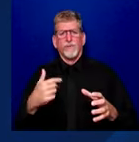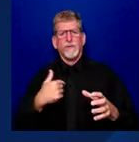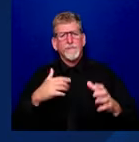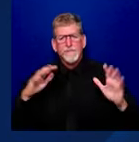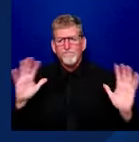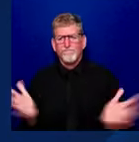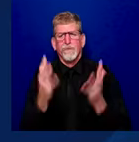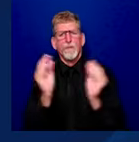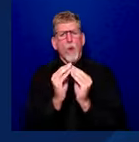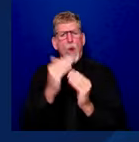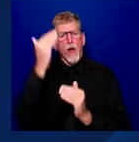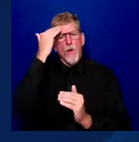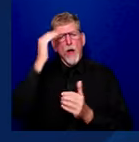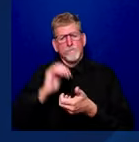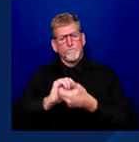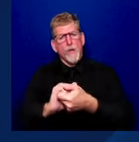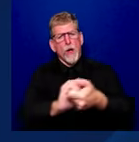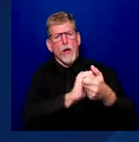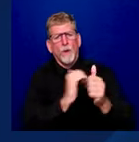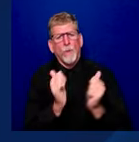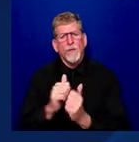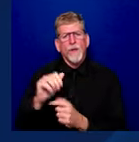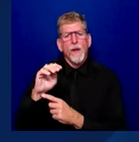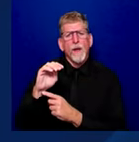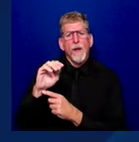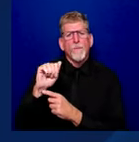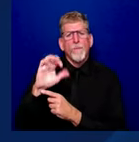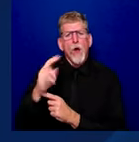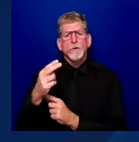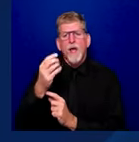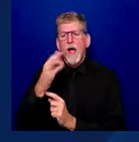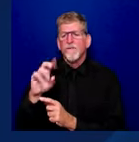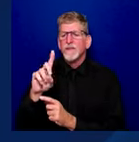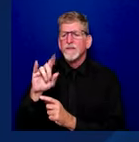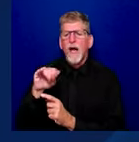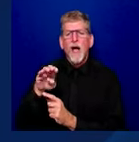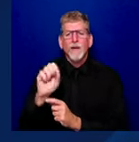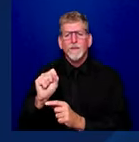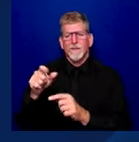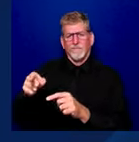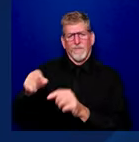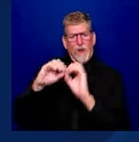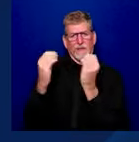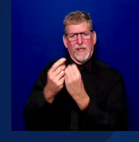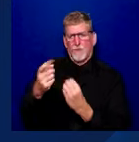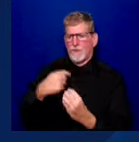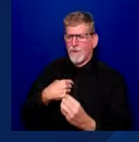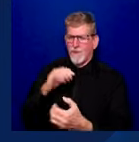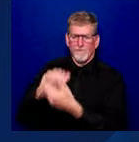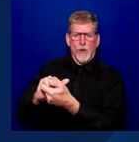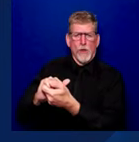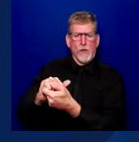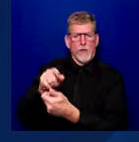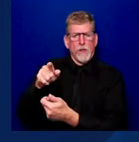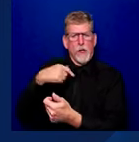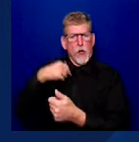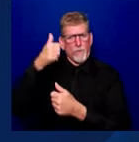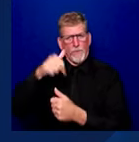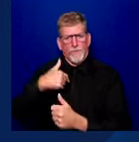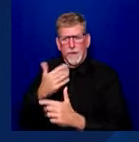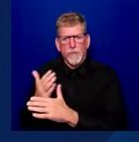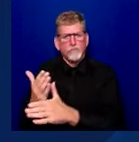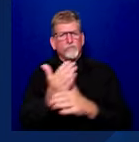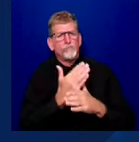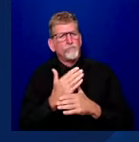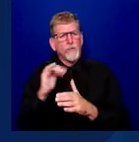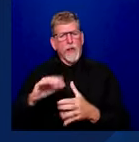who's been doing important work for so long in this space. And I feel like really sharing those stories. I remember my time in the hospital and just